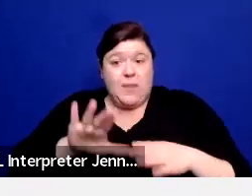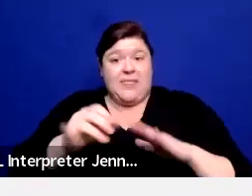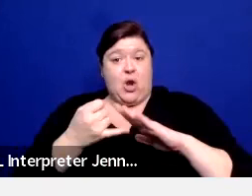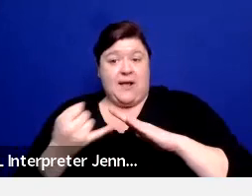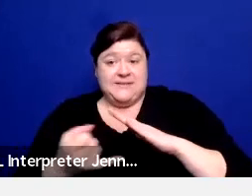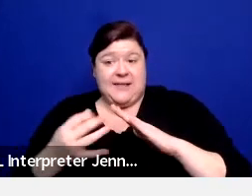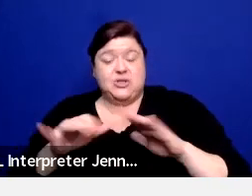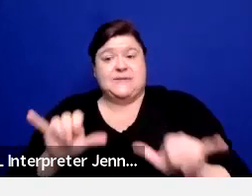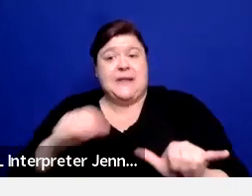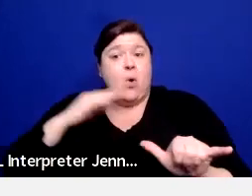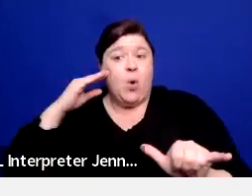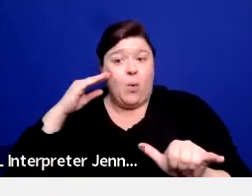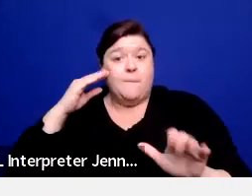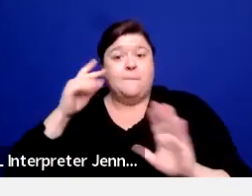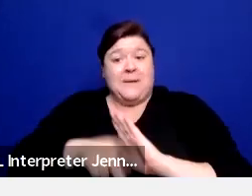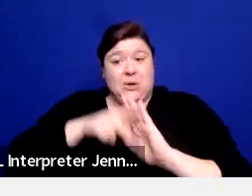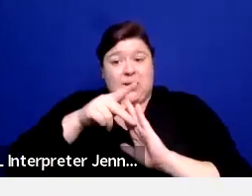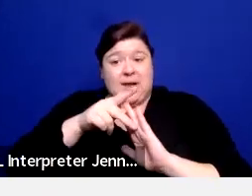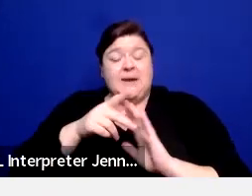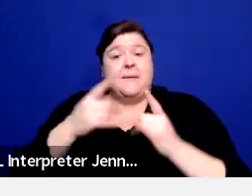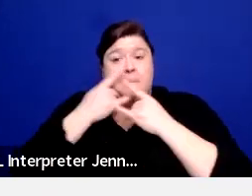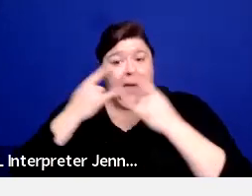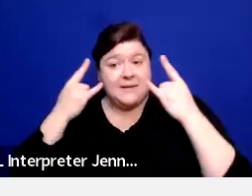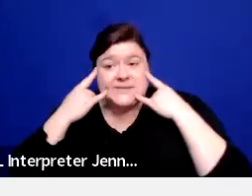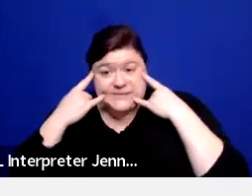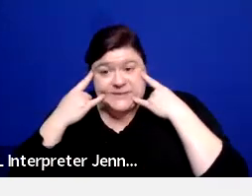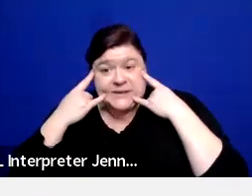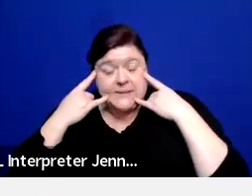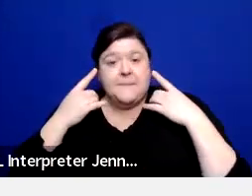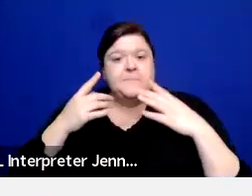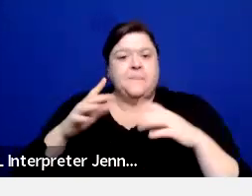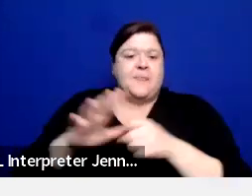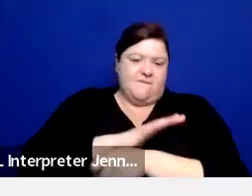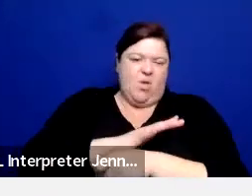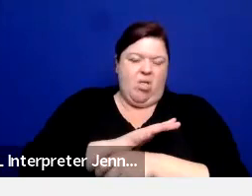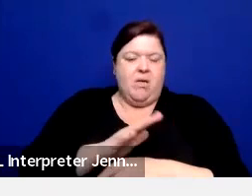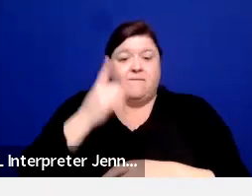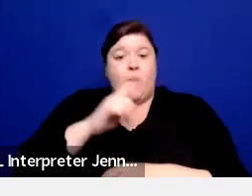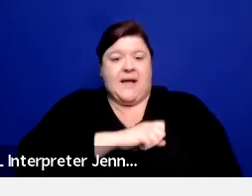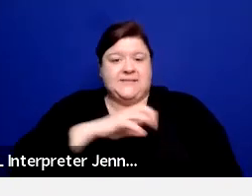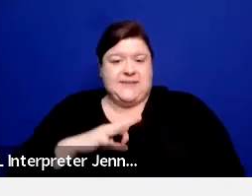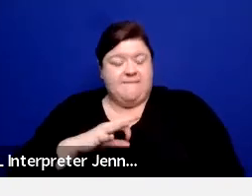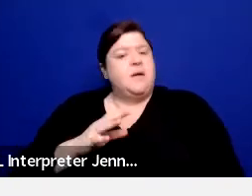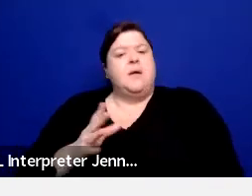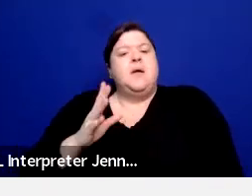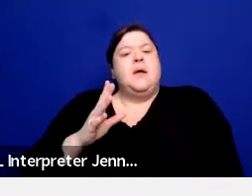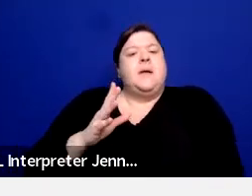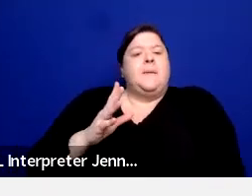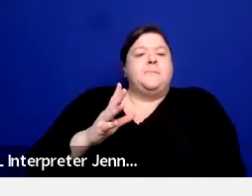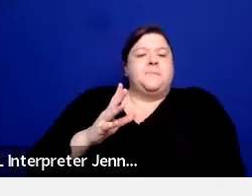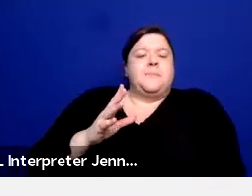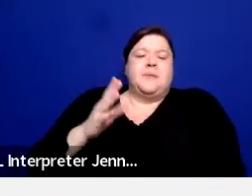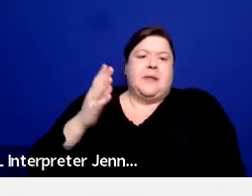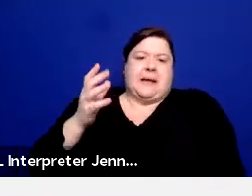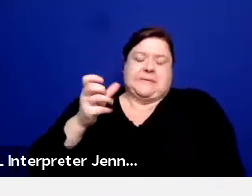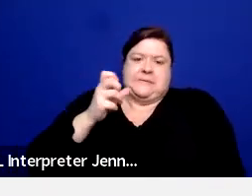a well-fitted mask, but they may be in a classroom where there's not universal masking. So obviously, if you're exposed to COVID, there's no guarantee, even with Omicron, that